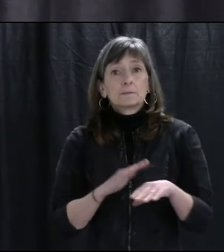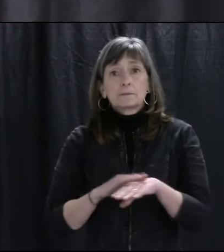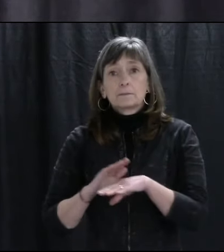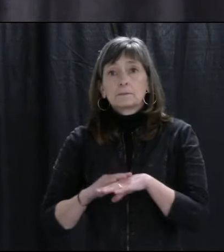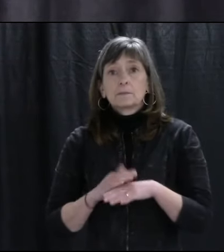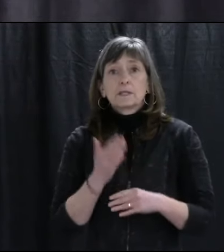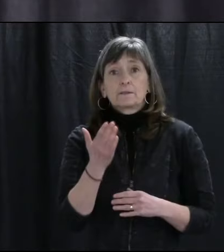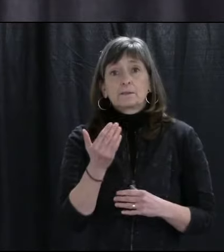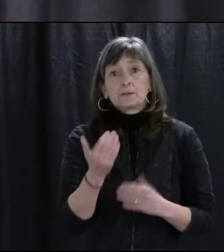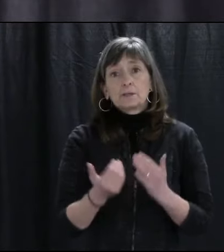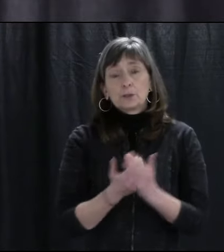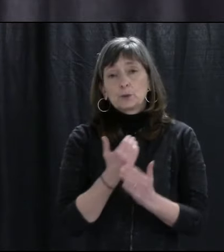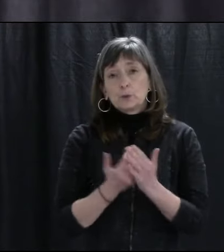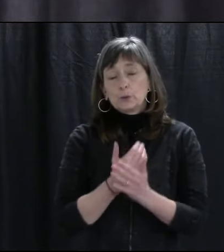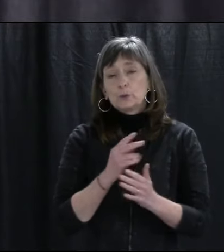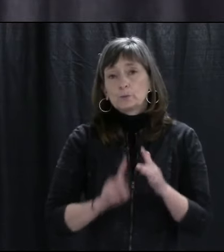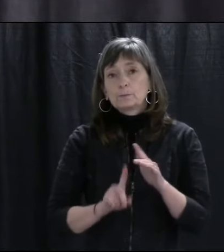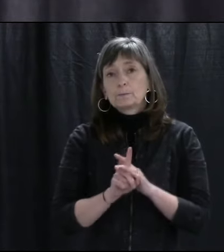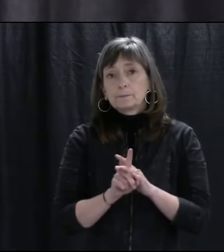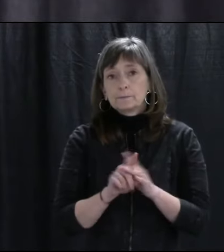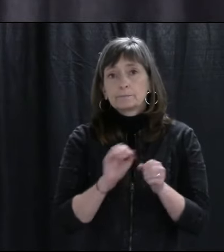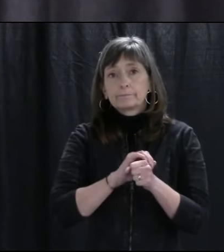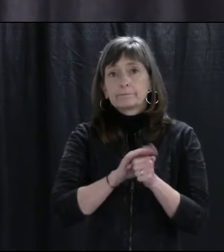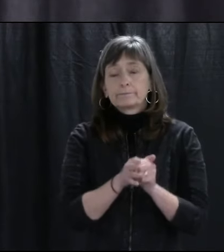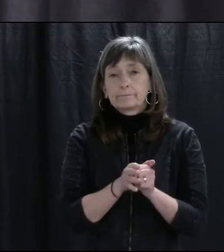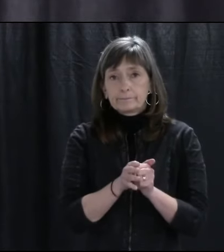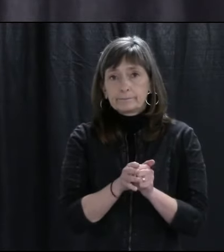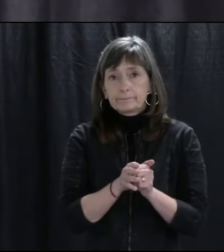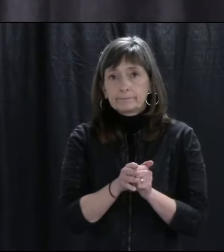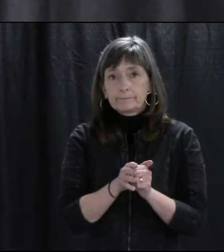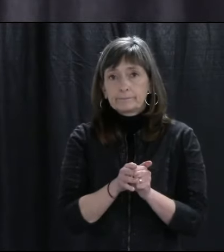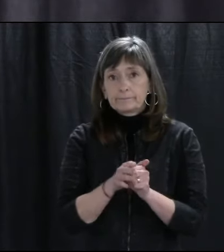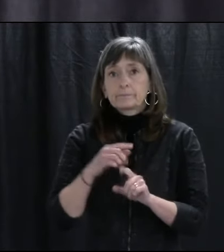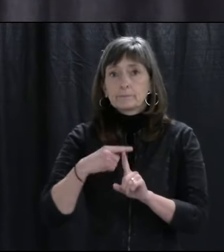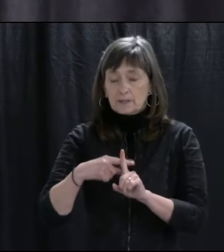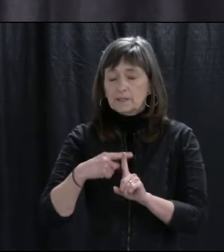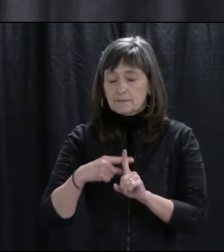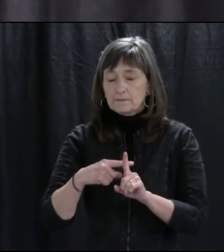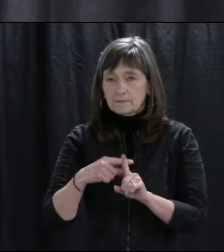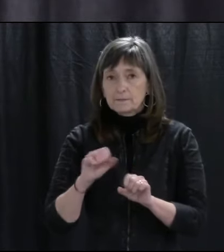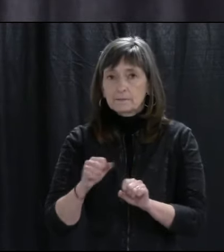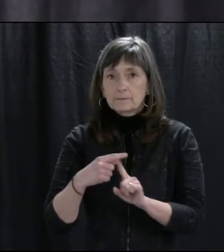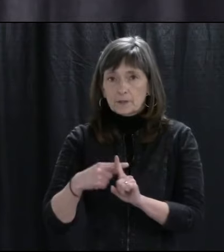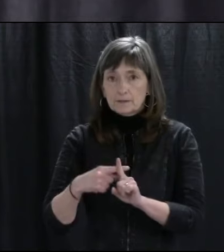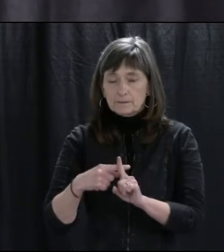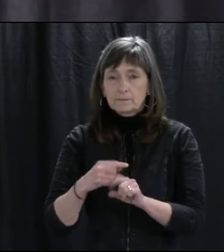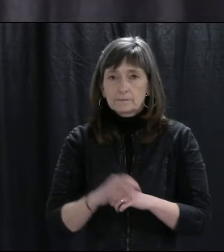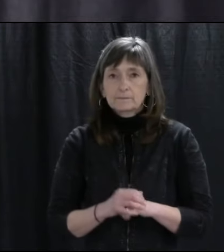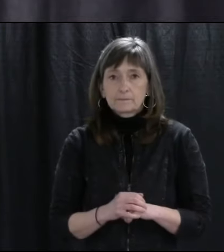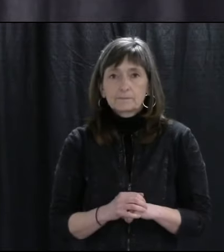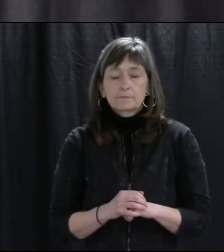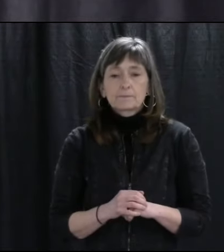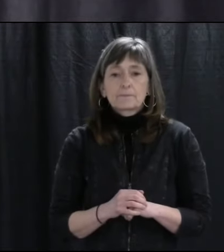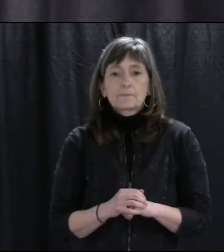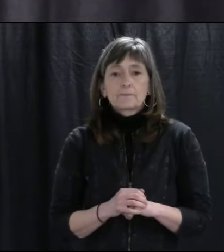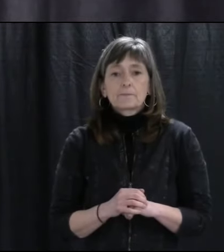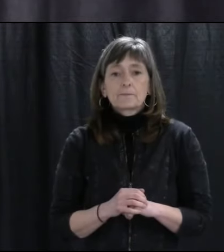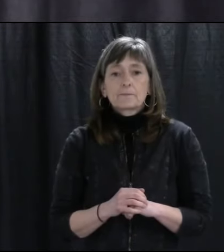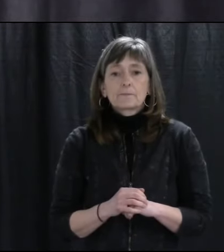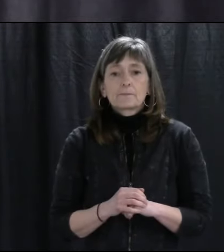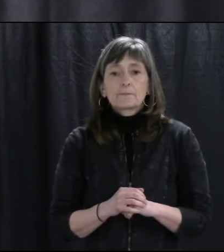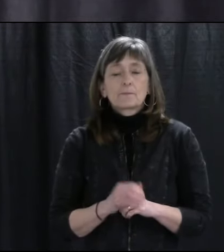we have 15 new cases of positive cases of COVID-19 in Newfoundland and Labrador. These cases are